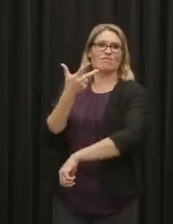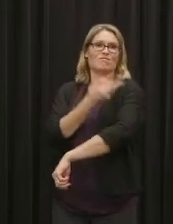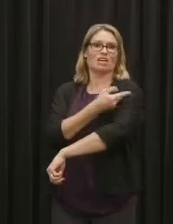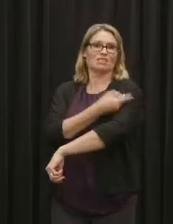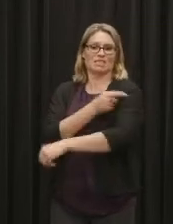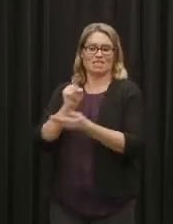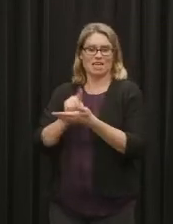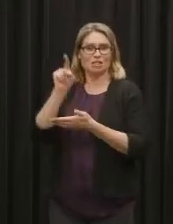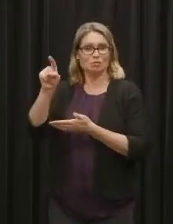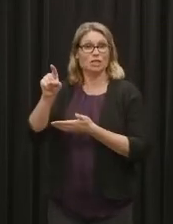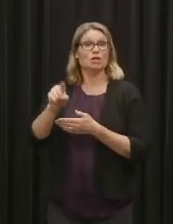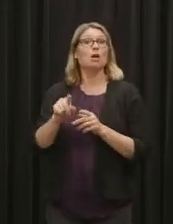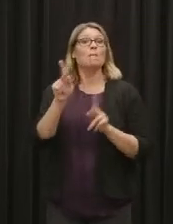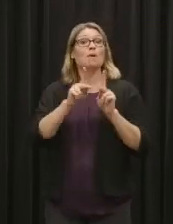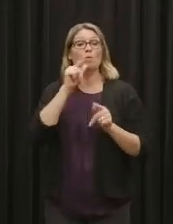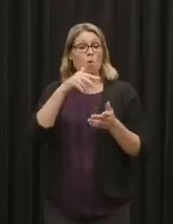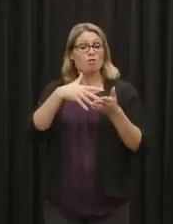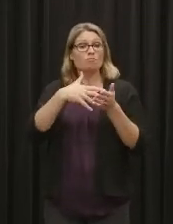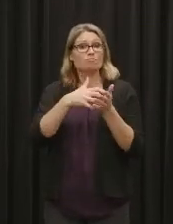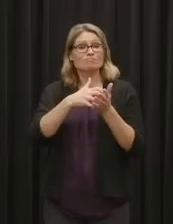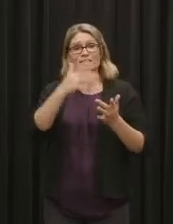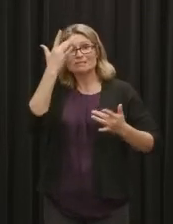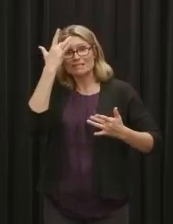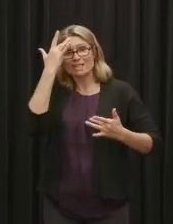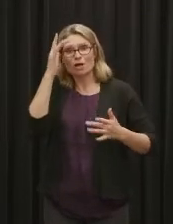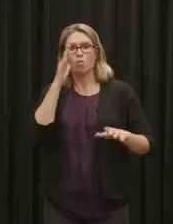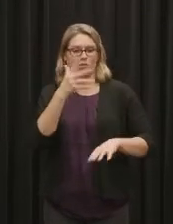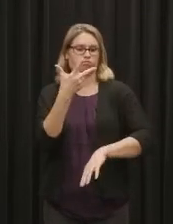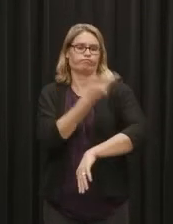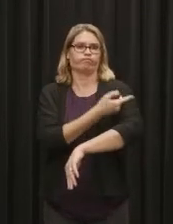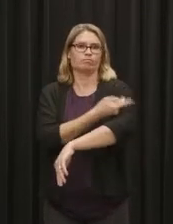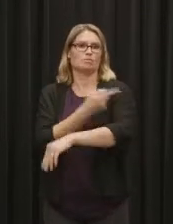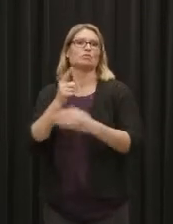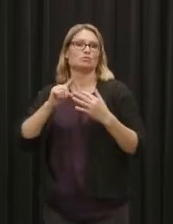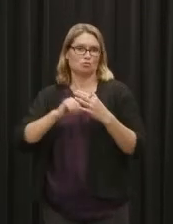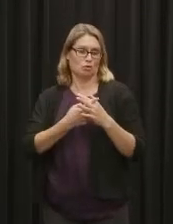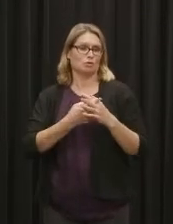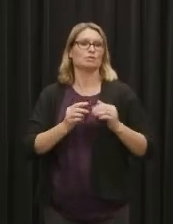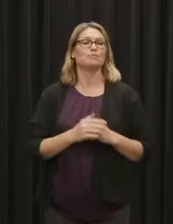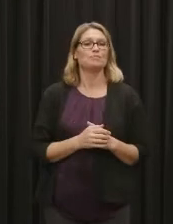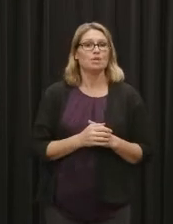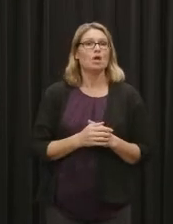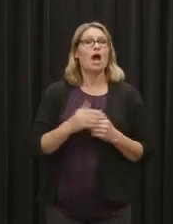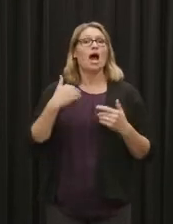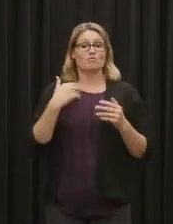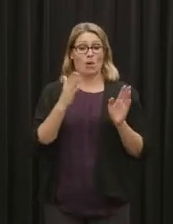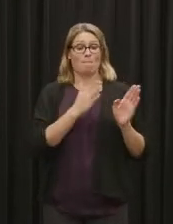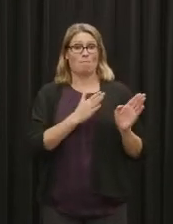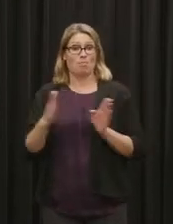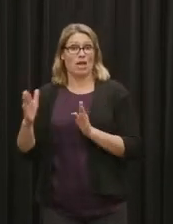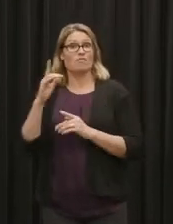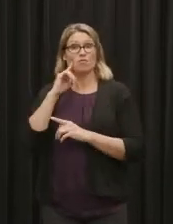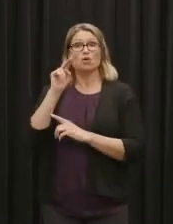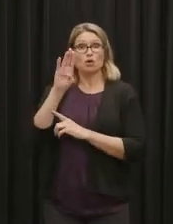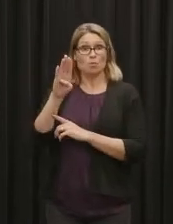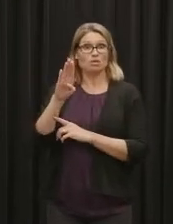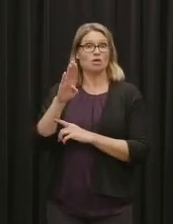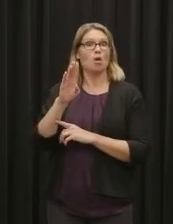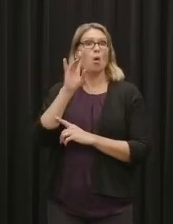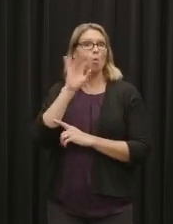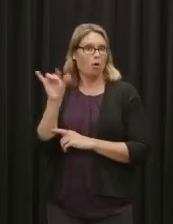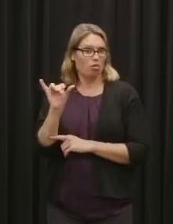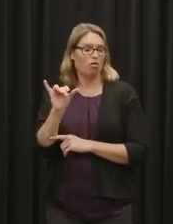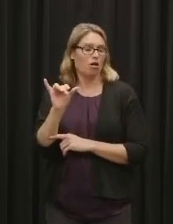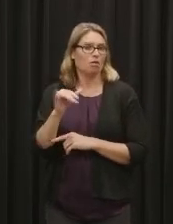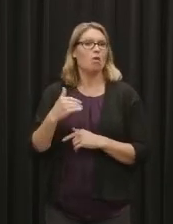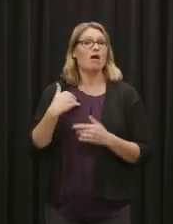providing it to our most vulnerable populations. We are developing a detailed vaccine plan for New Brunswick.